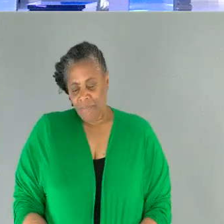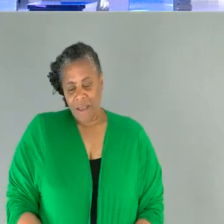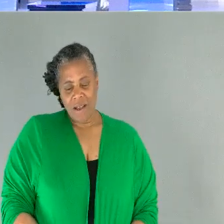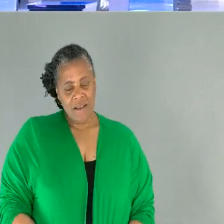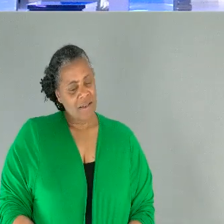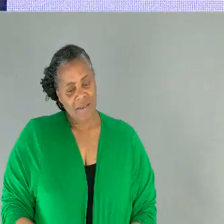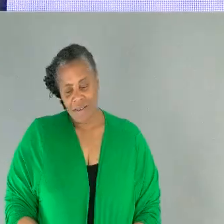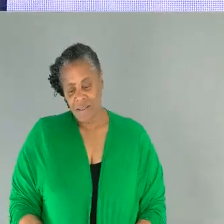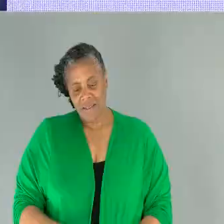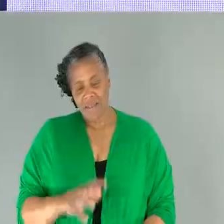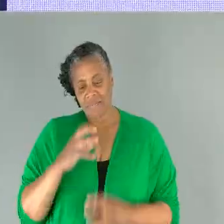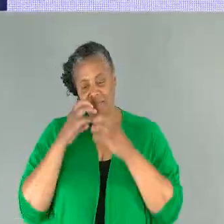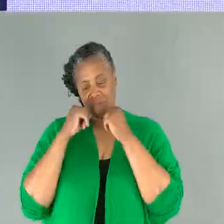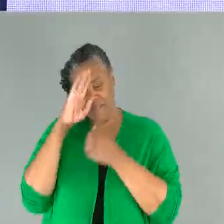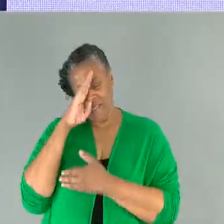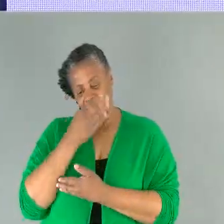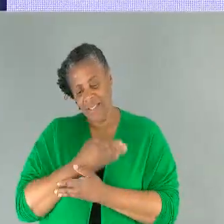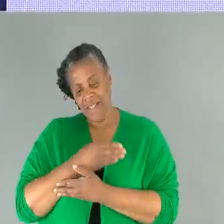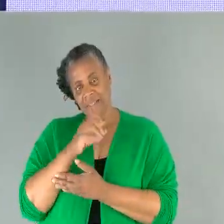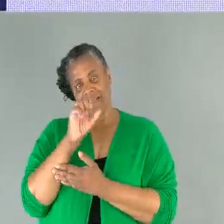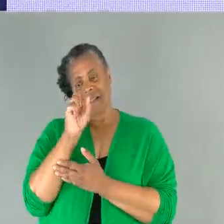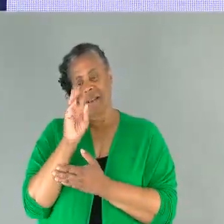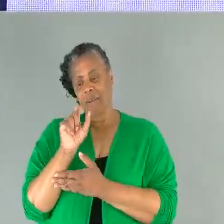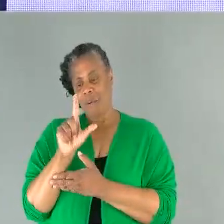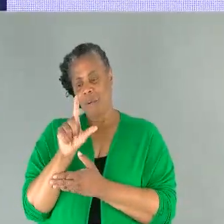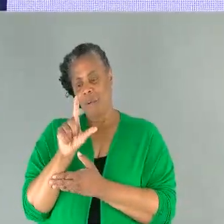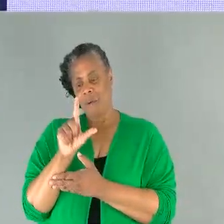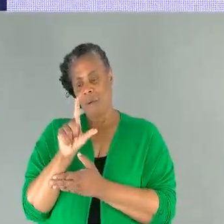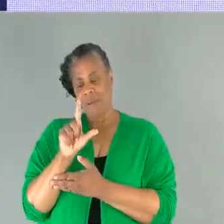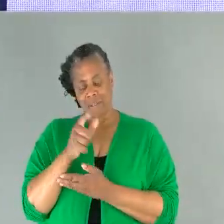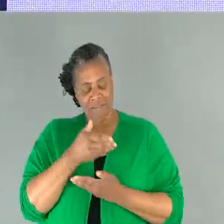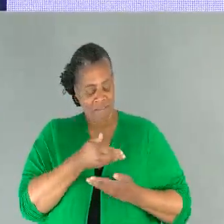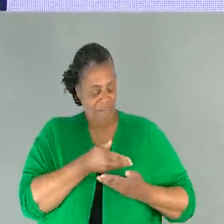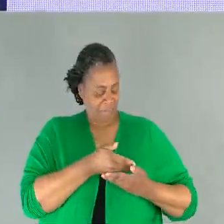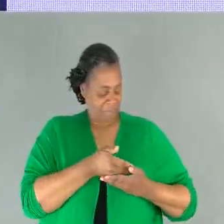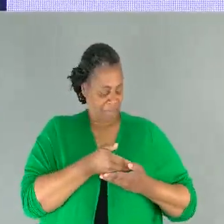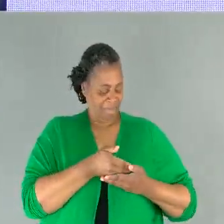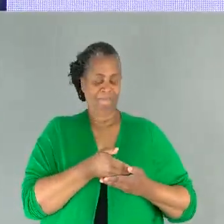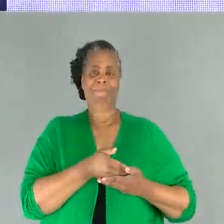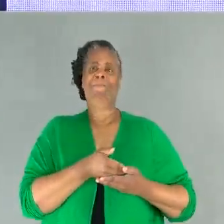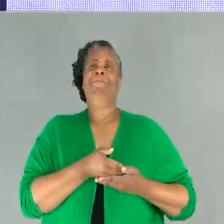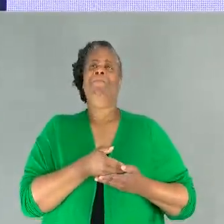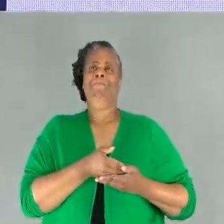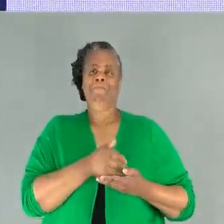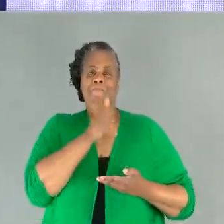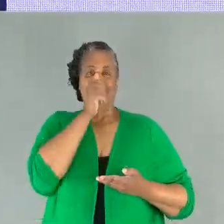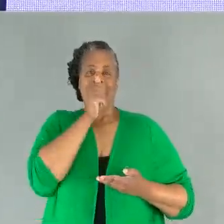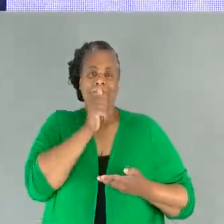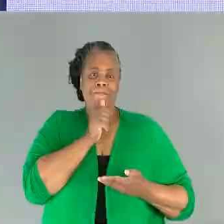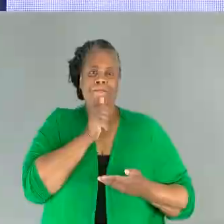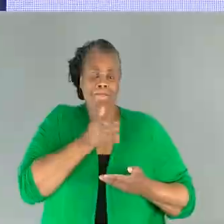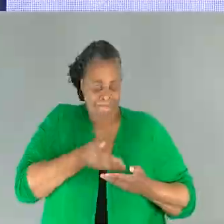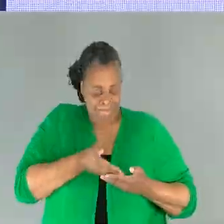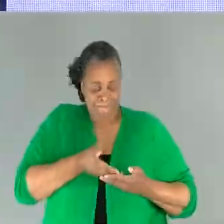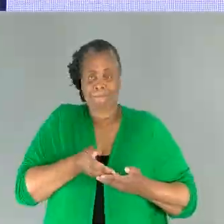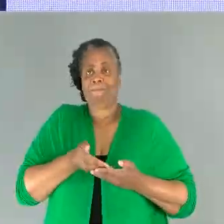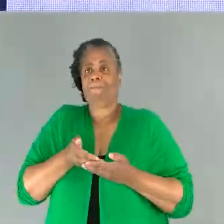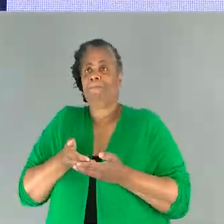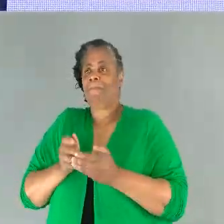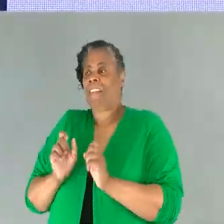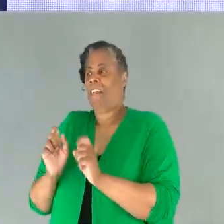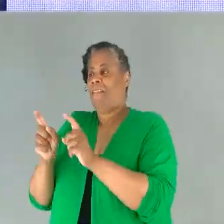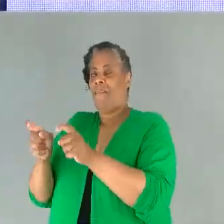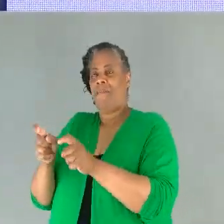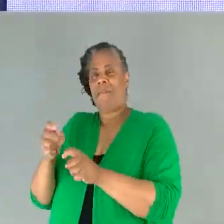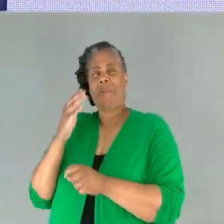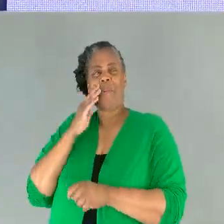Samuel, and bring him to the house of God. I can imagine that as Samuel was walking,